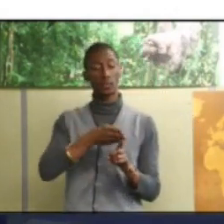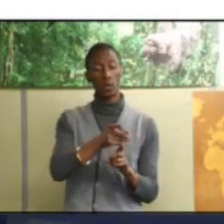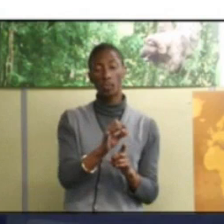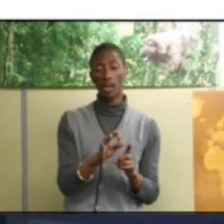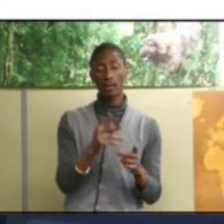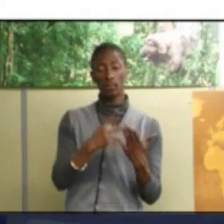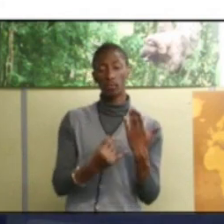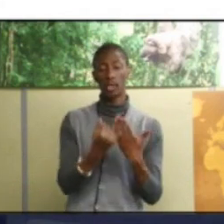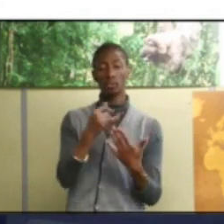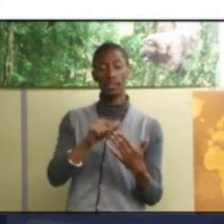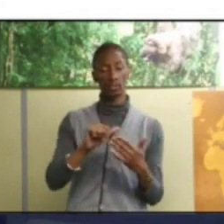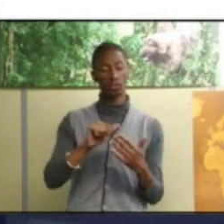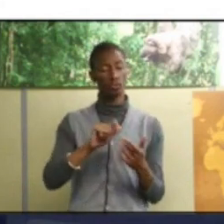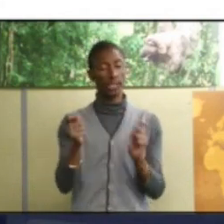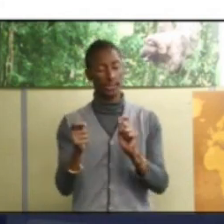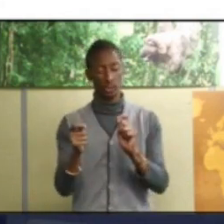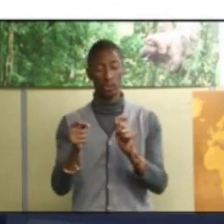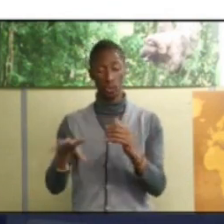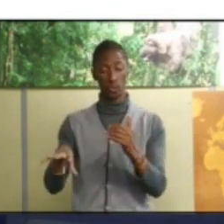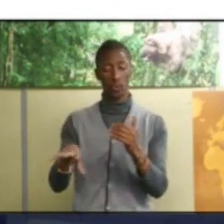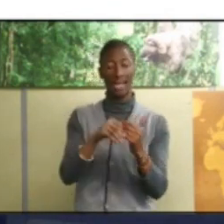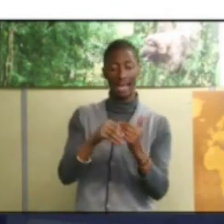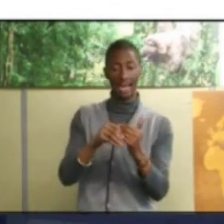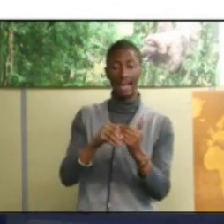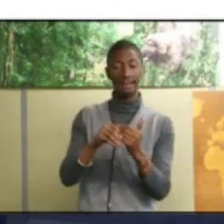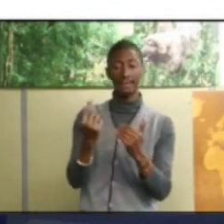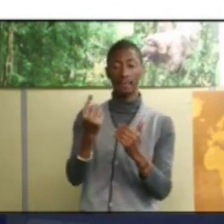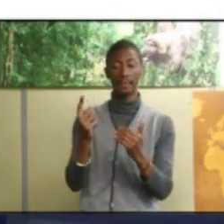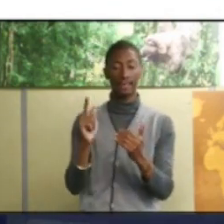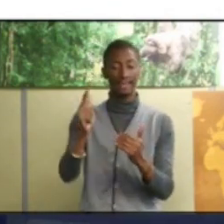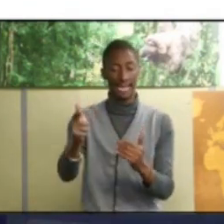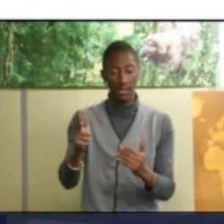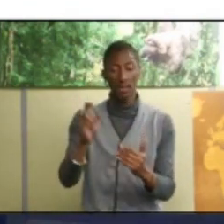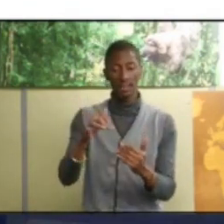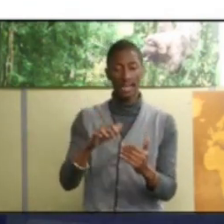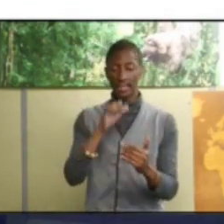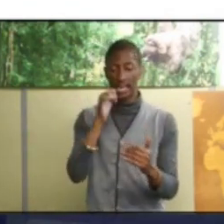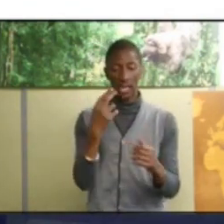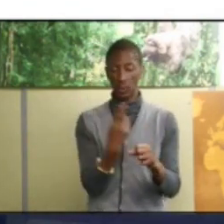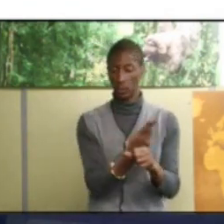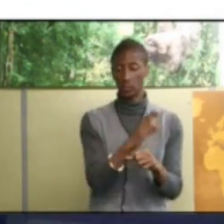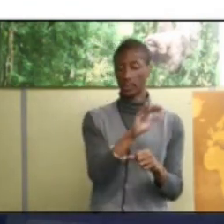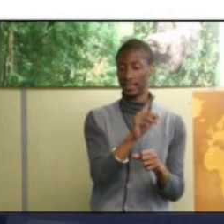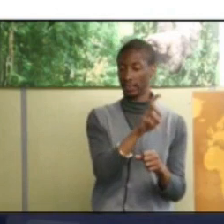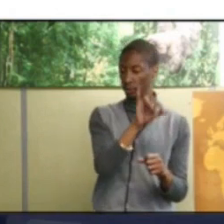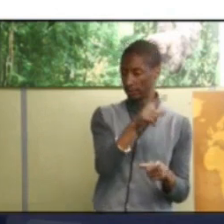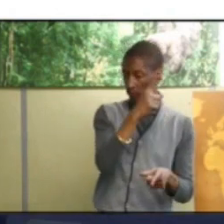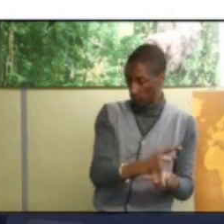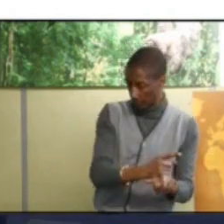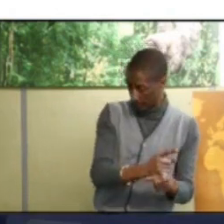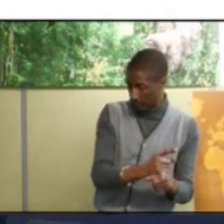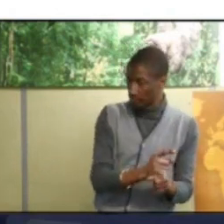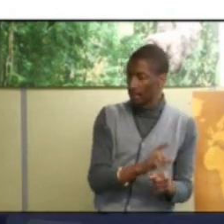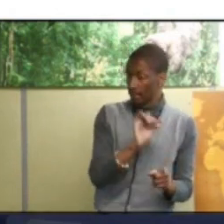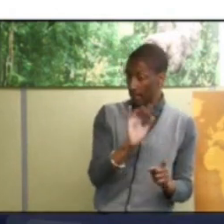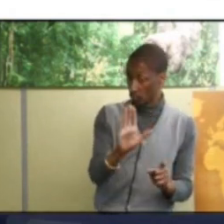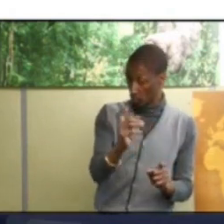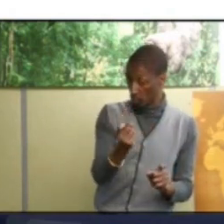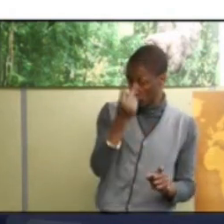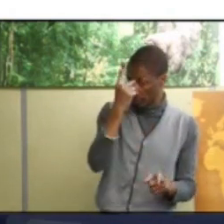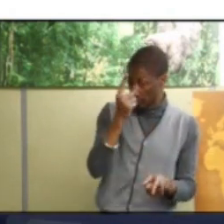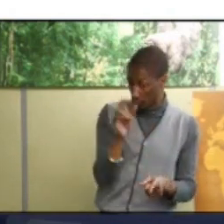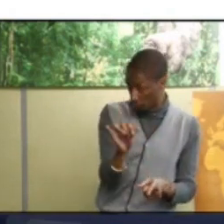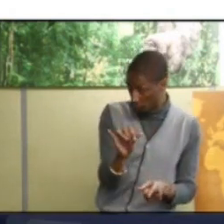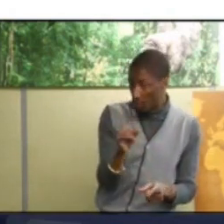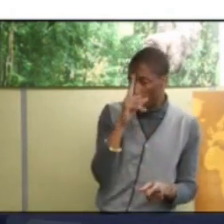an interactive down the line or whatever, then that doesn't change your that doesn't eat into your contingency. Is that your understanding as well? Because it